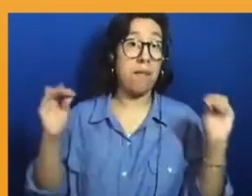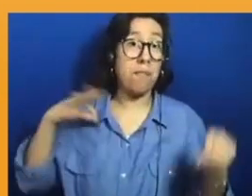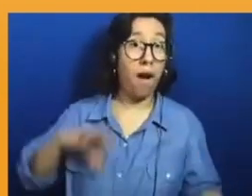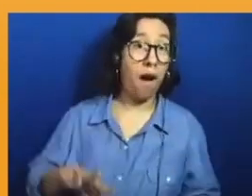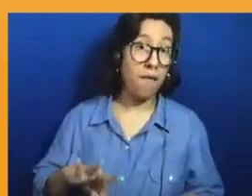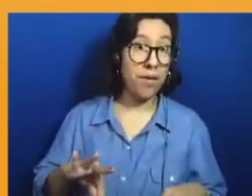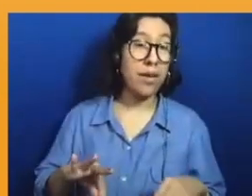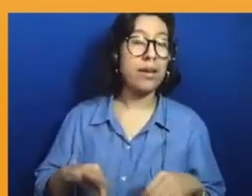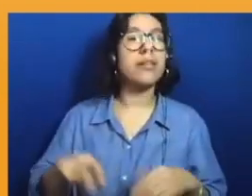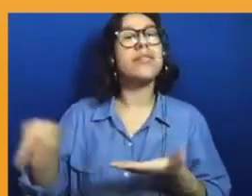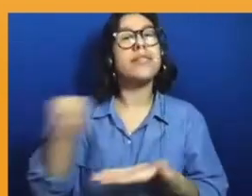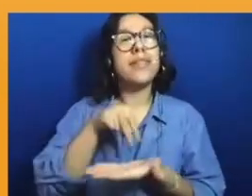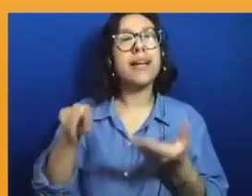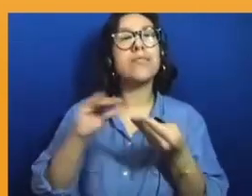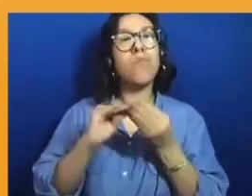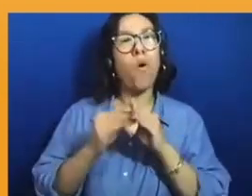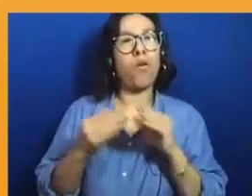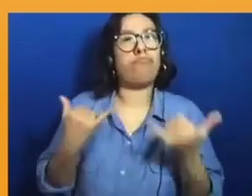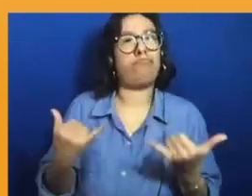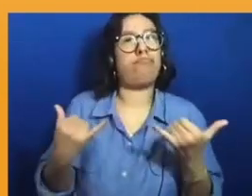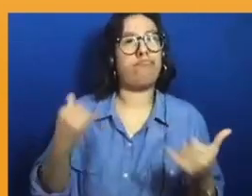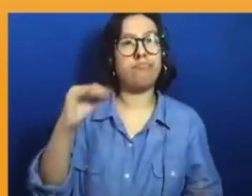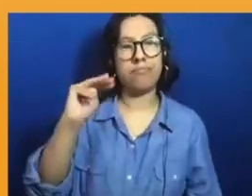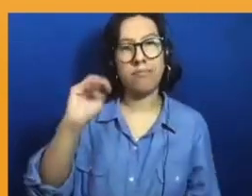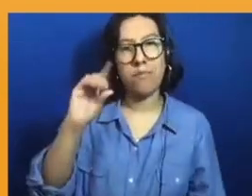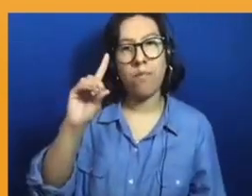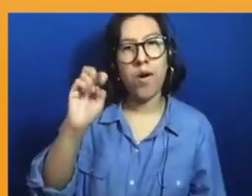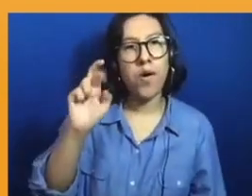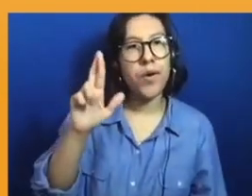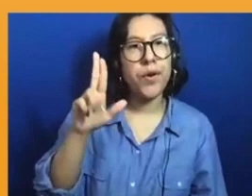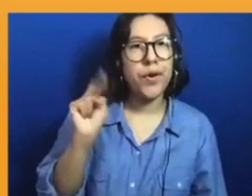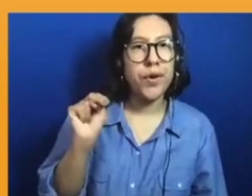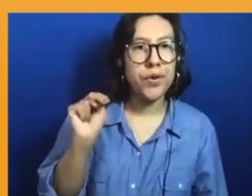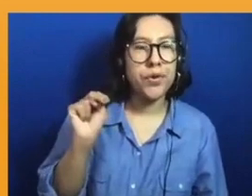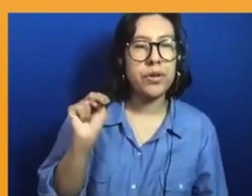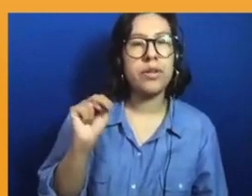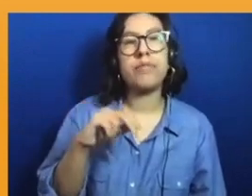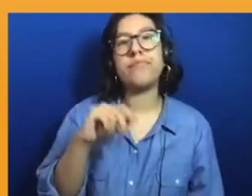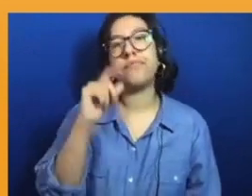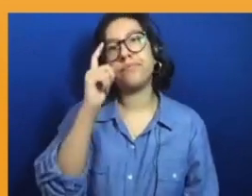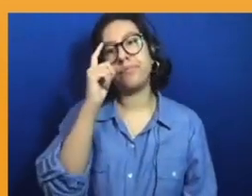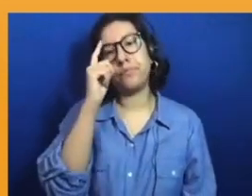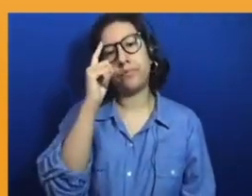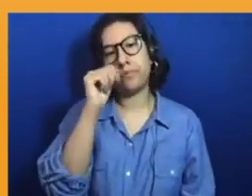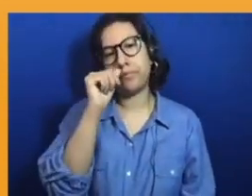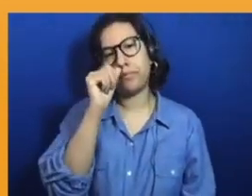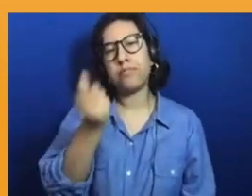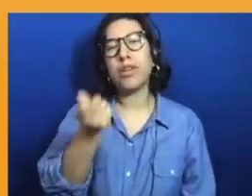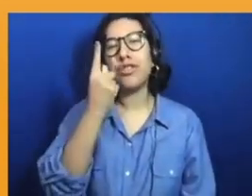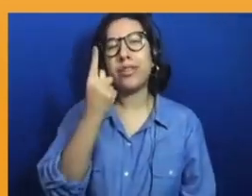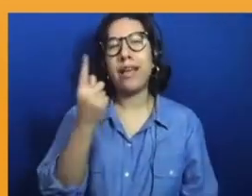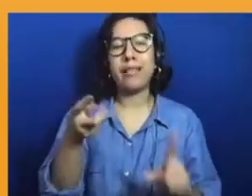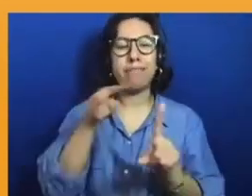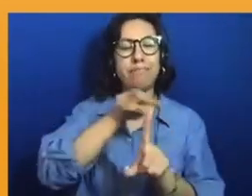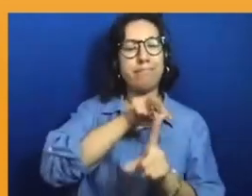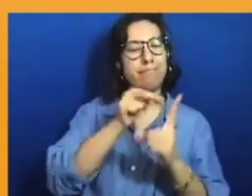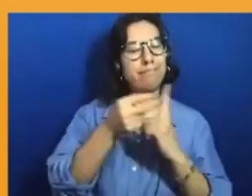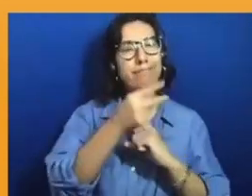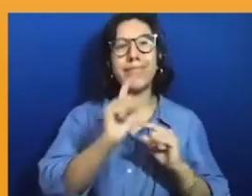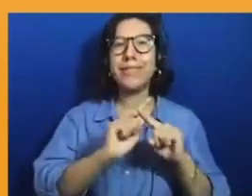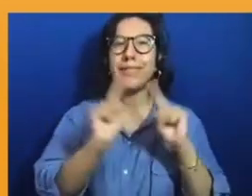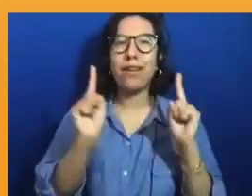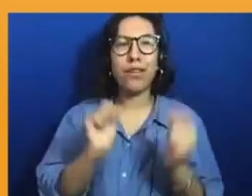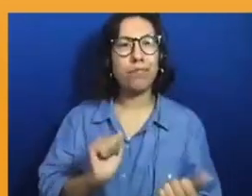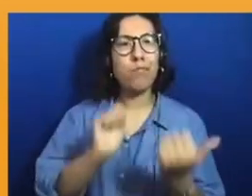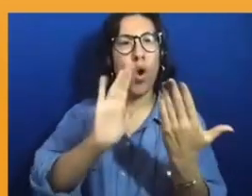truly make dance more modern, we have to understand, you know, the different sides to femininity and to